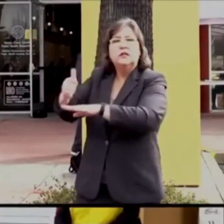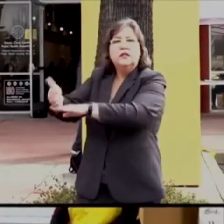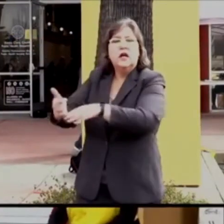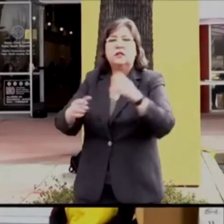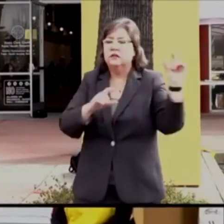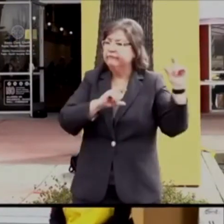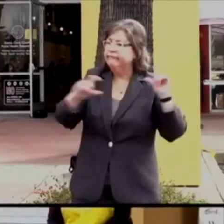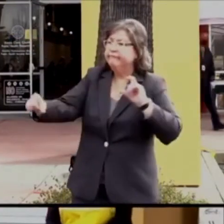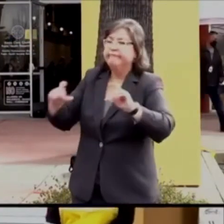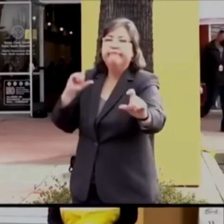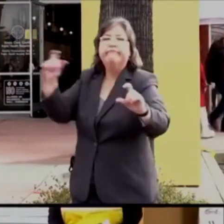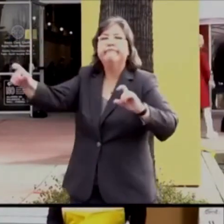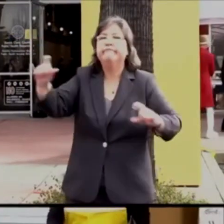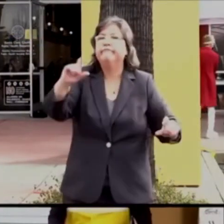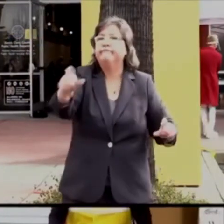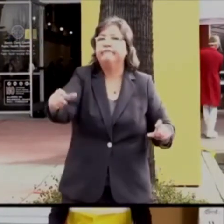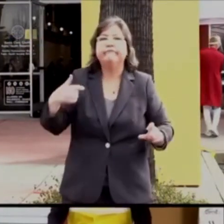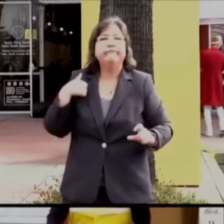serving the public.